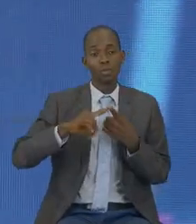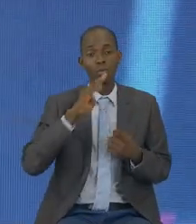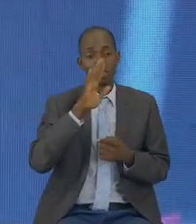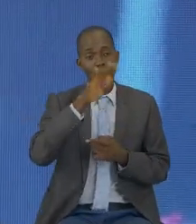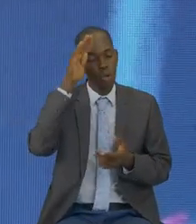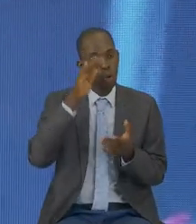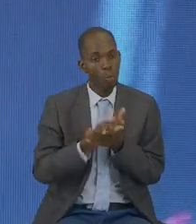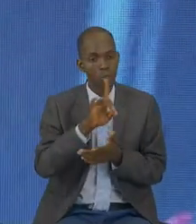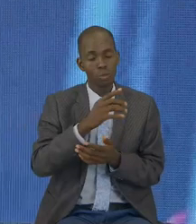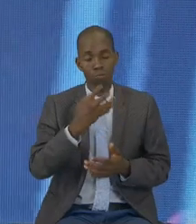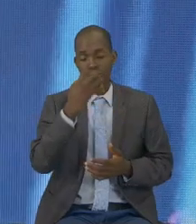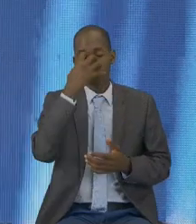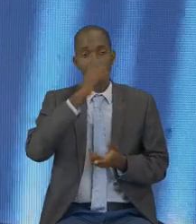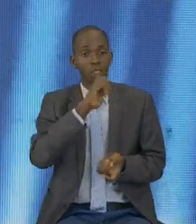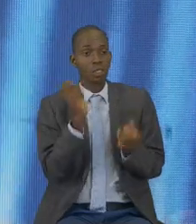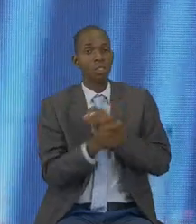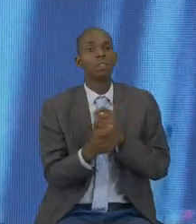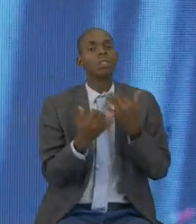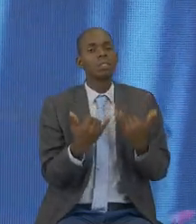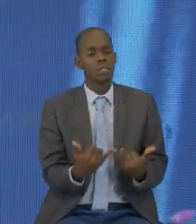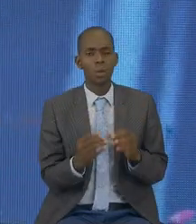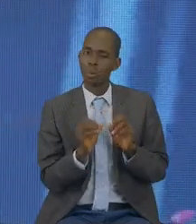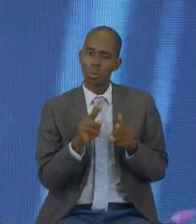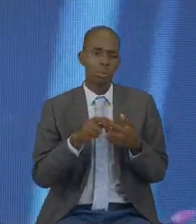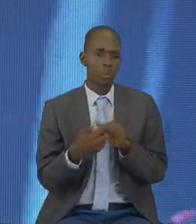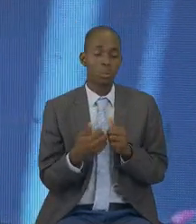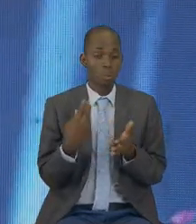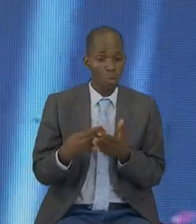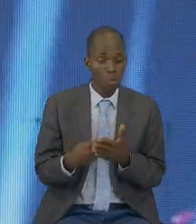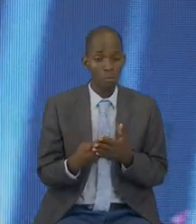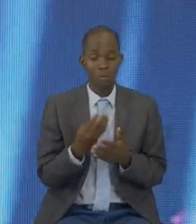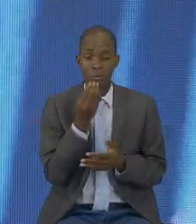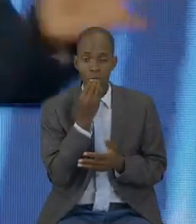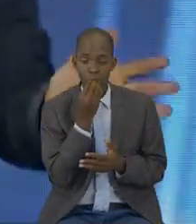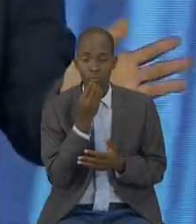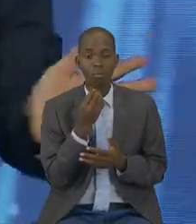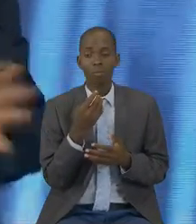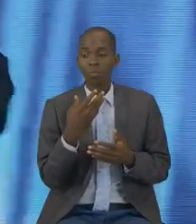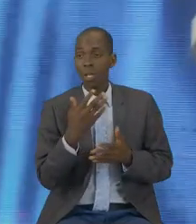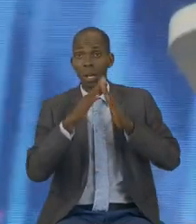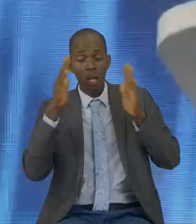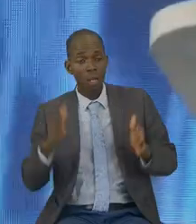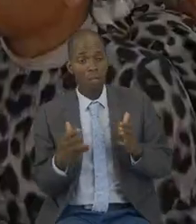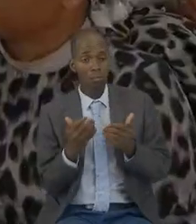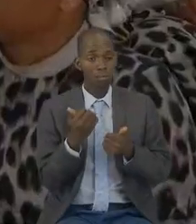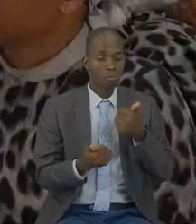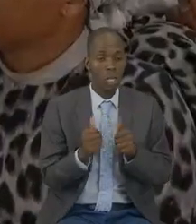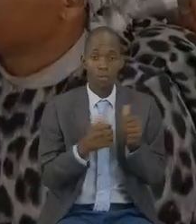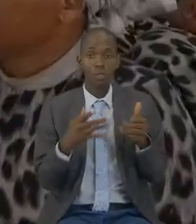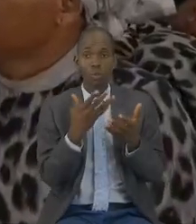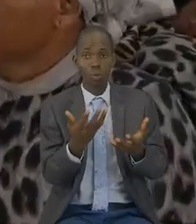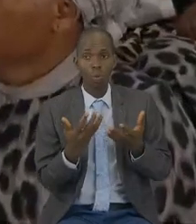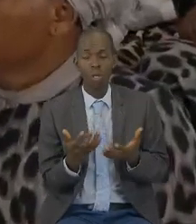turns around. Okay, all the money you want, and all the food you want, and all the dresses you want, and all everything you